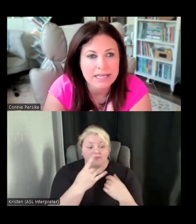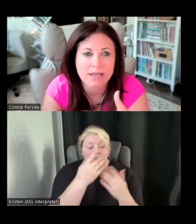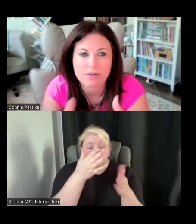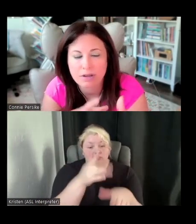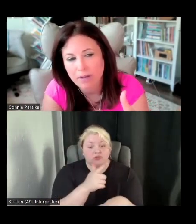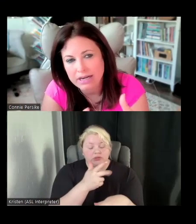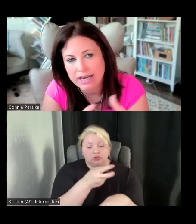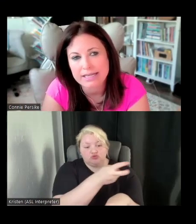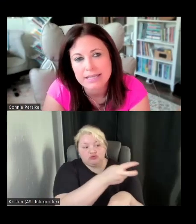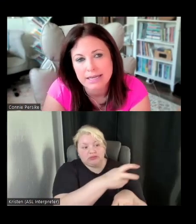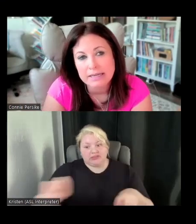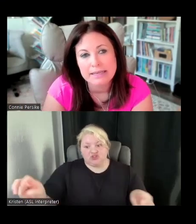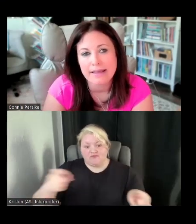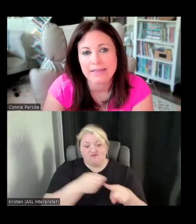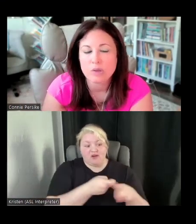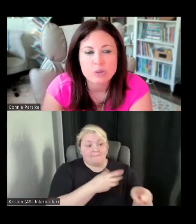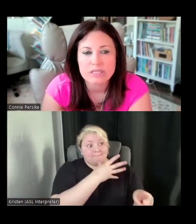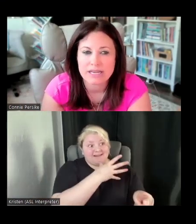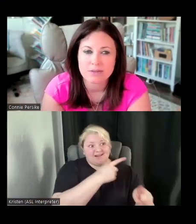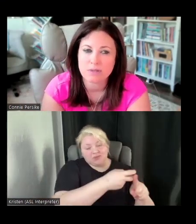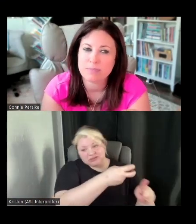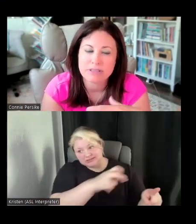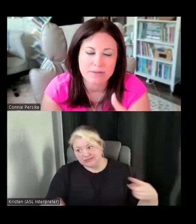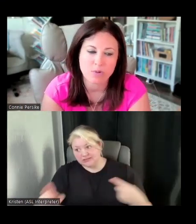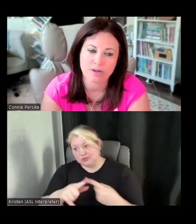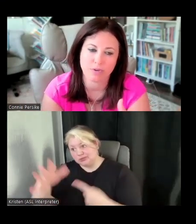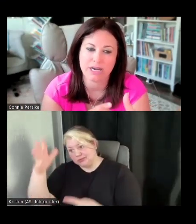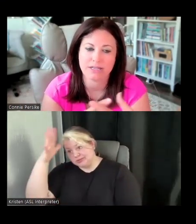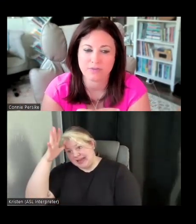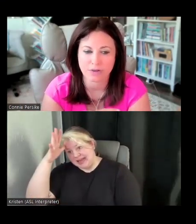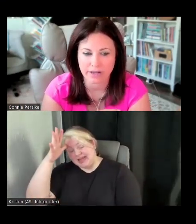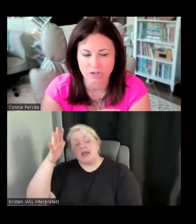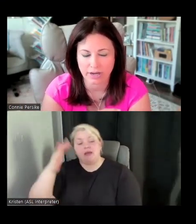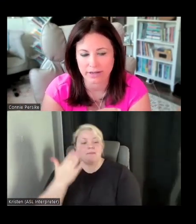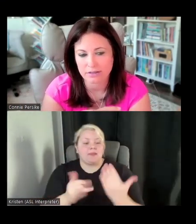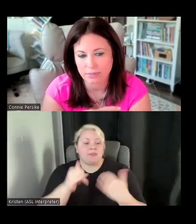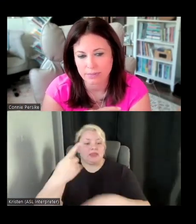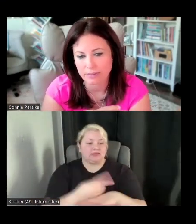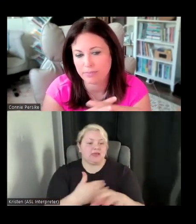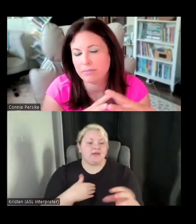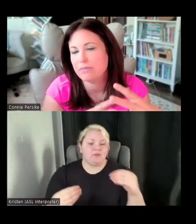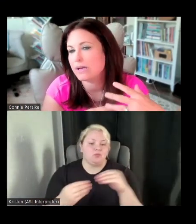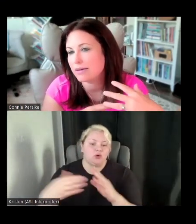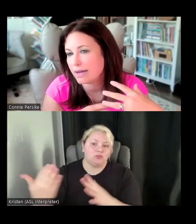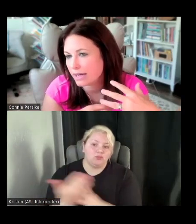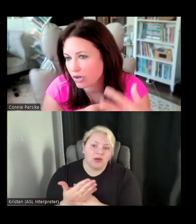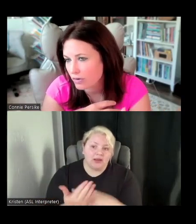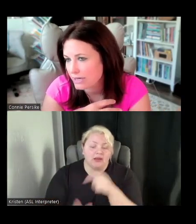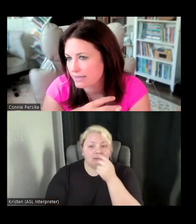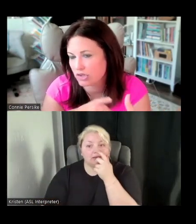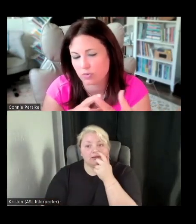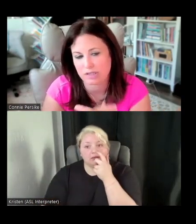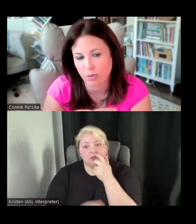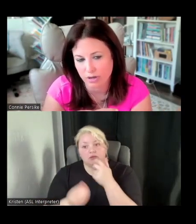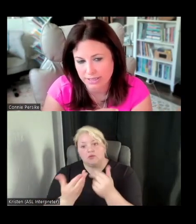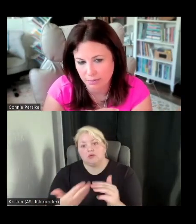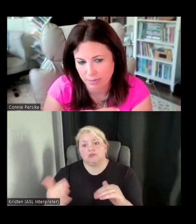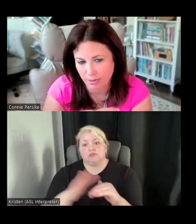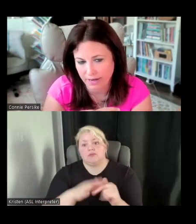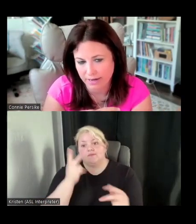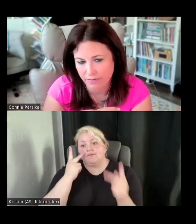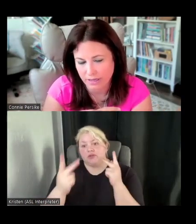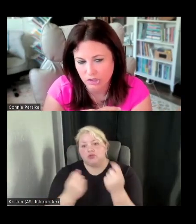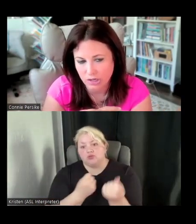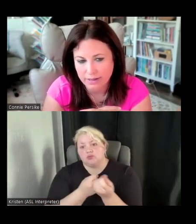to dad's house on Mondays, that those days we build in more breaks for that child. We increase the visual supports that